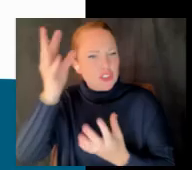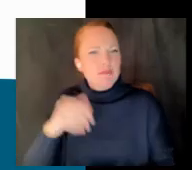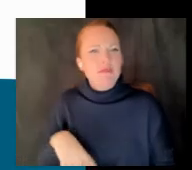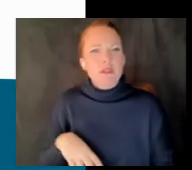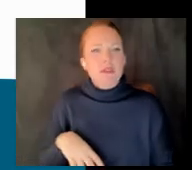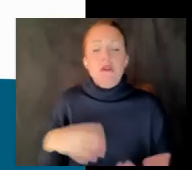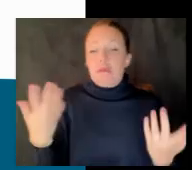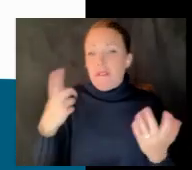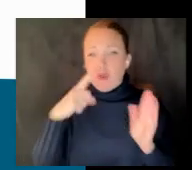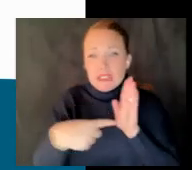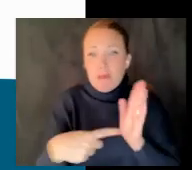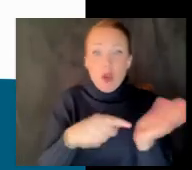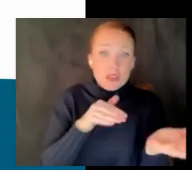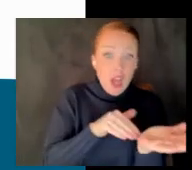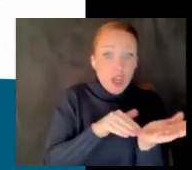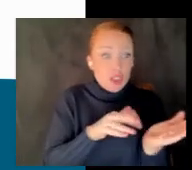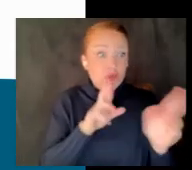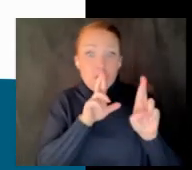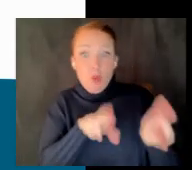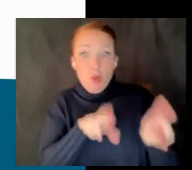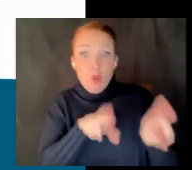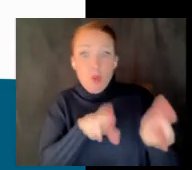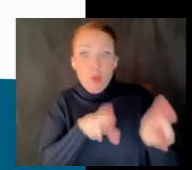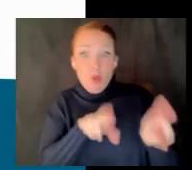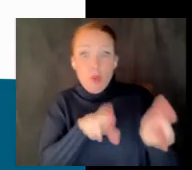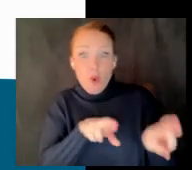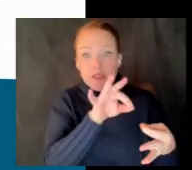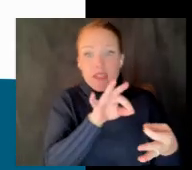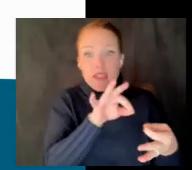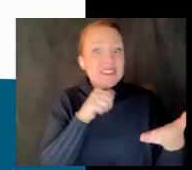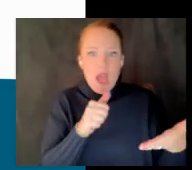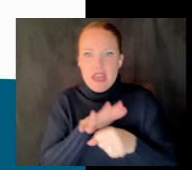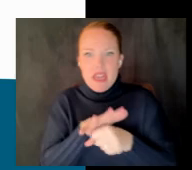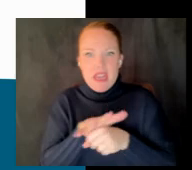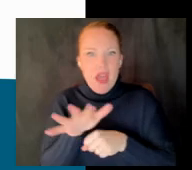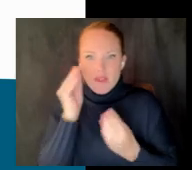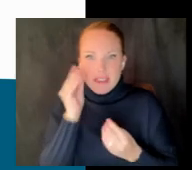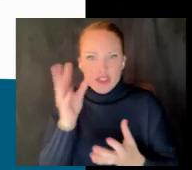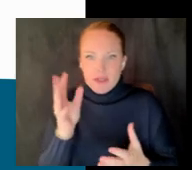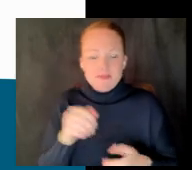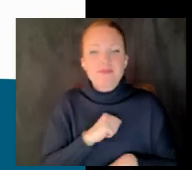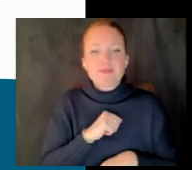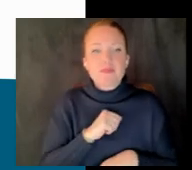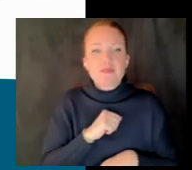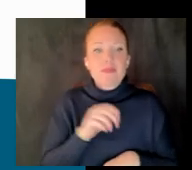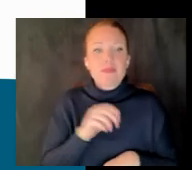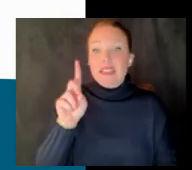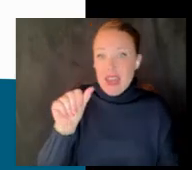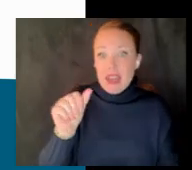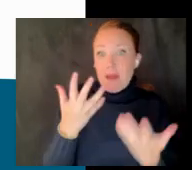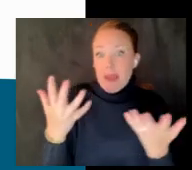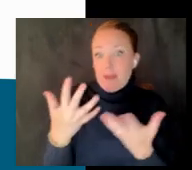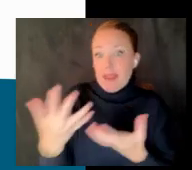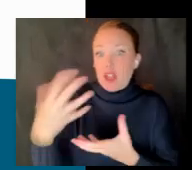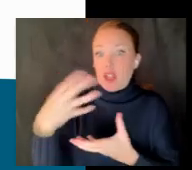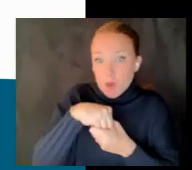information, such as a doctor's report, cannot be the only information that is reviewed and considered. Data sources may include, but